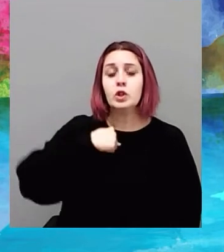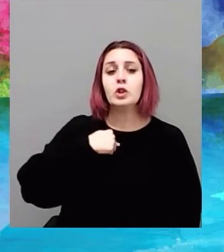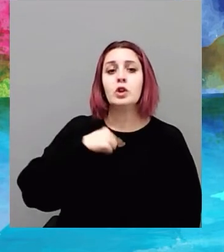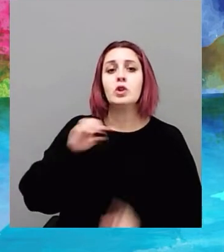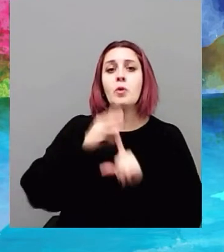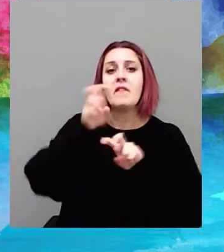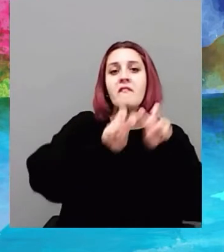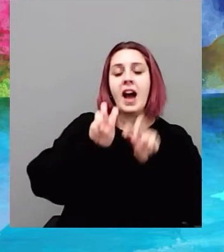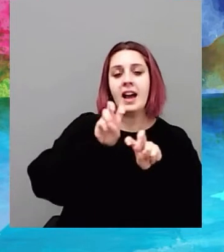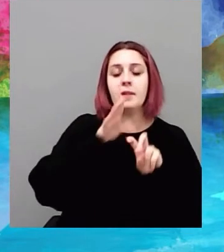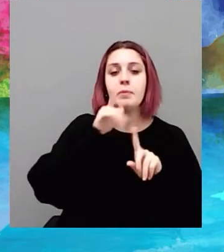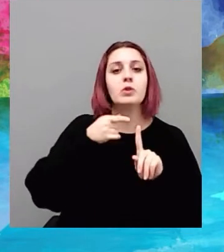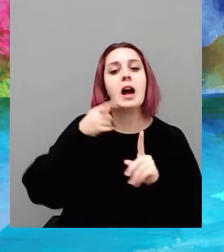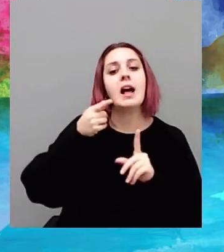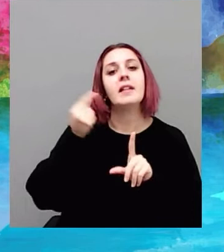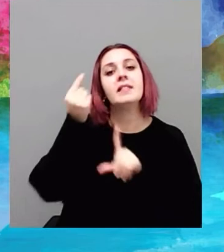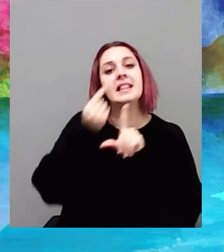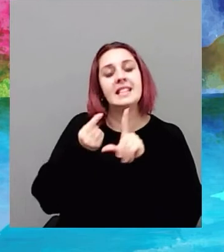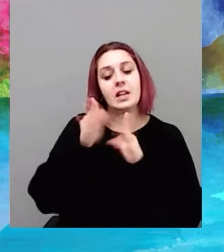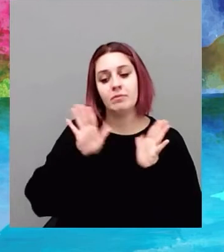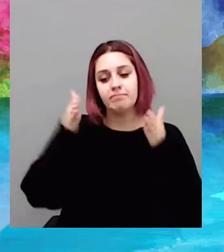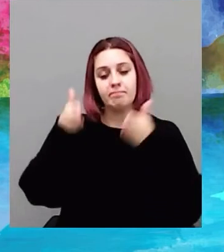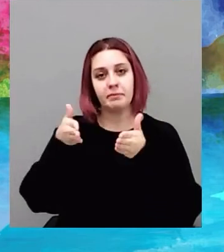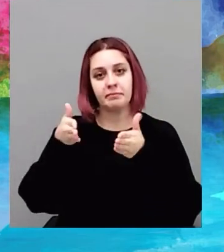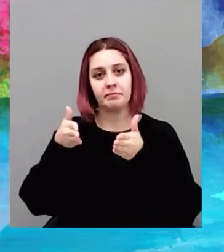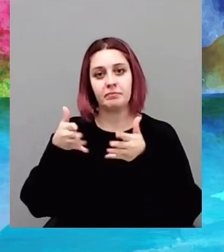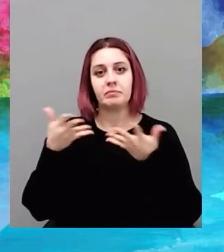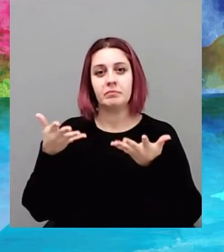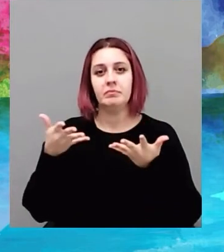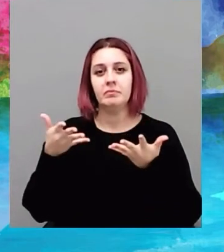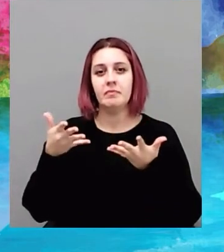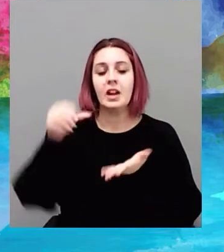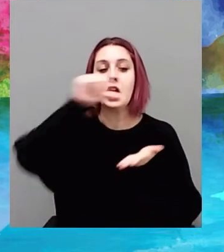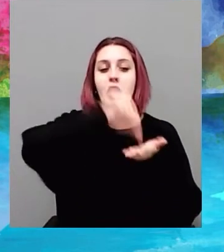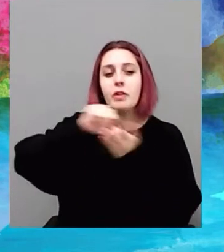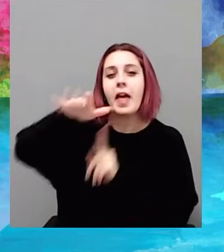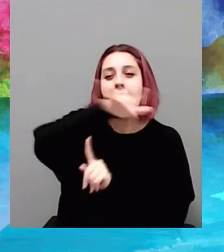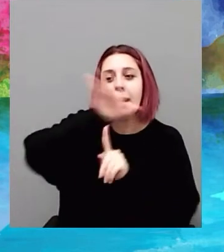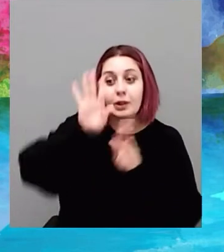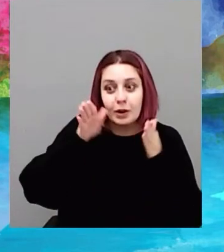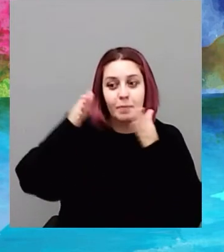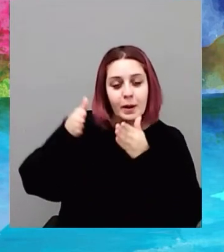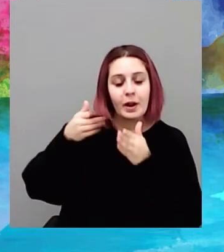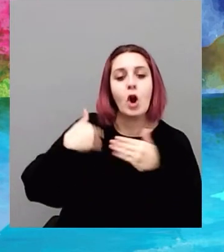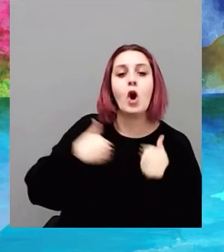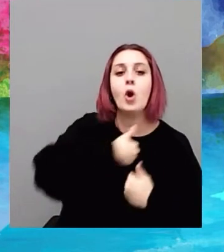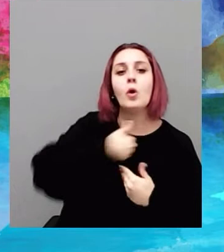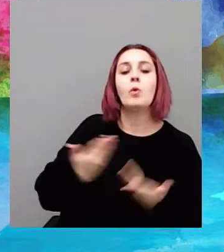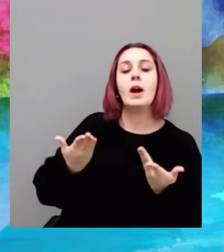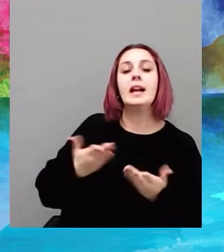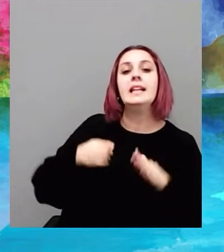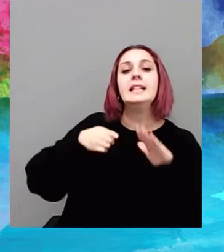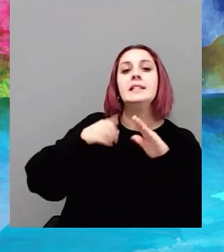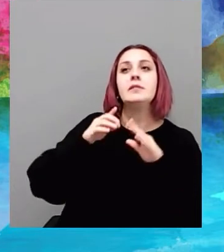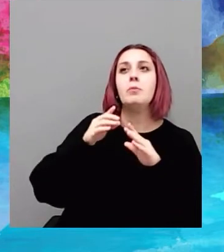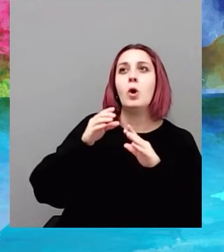Wayfinding is a design discipline focused on cities and surrounding areas is to